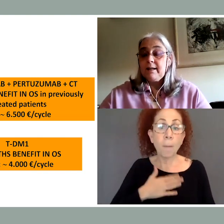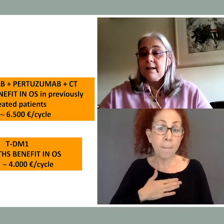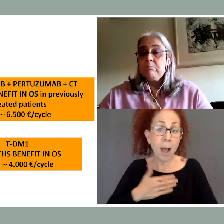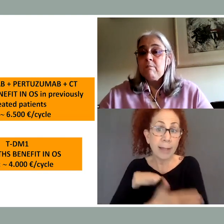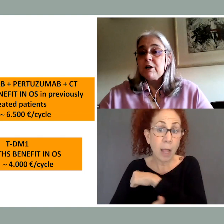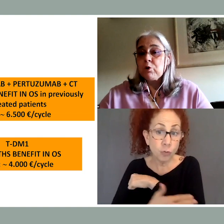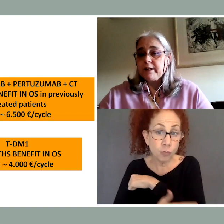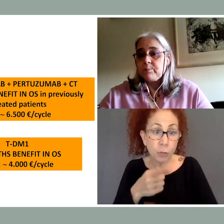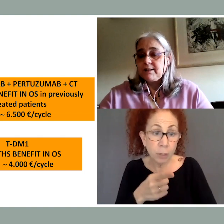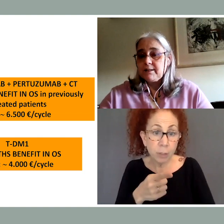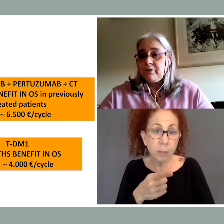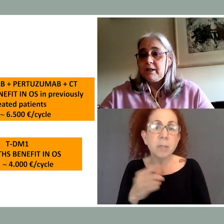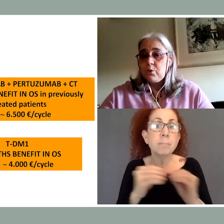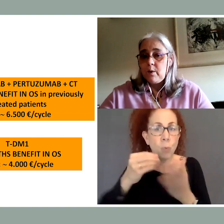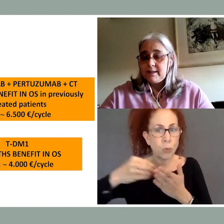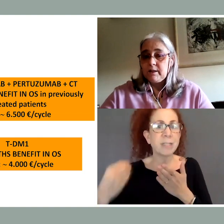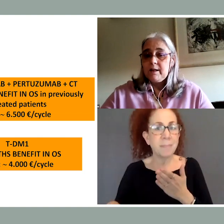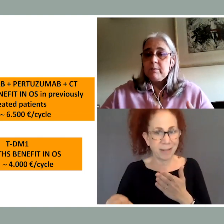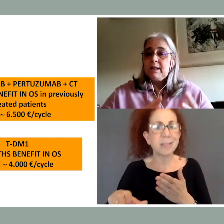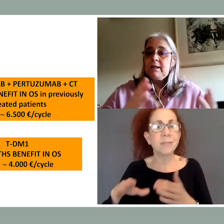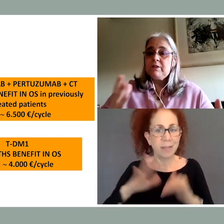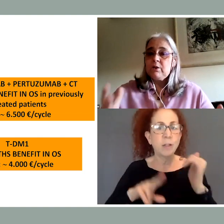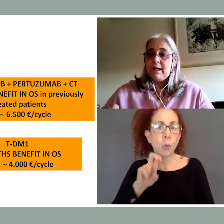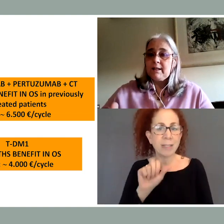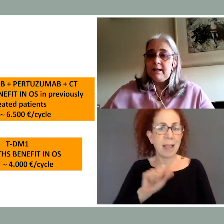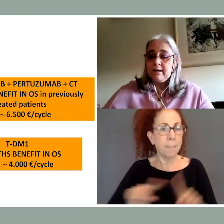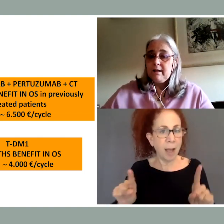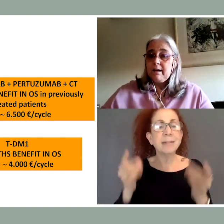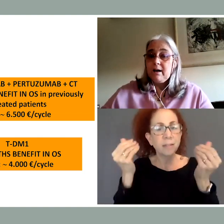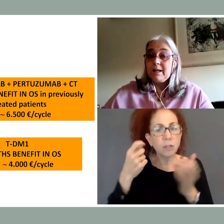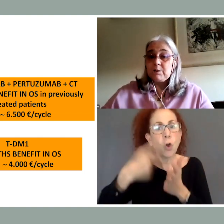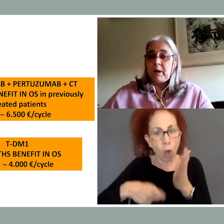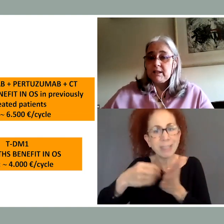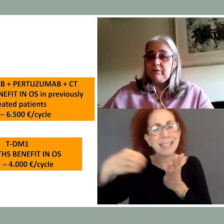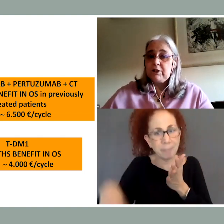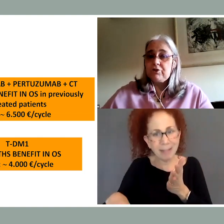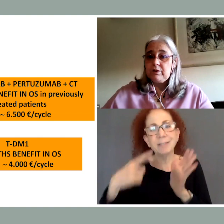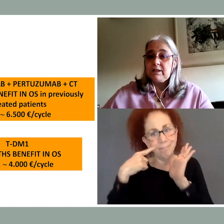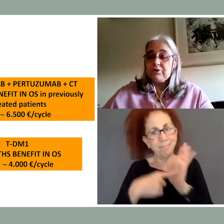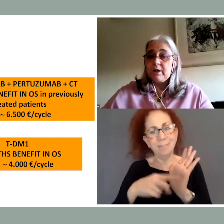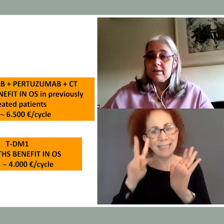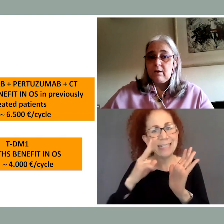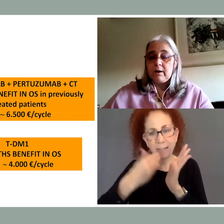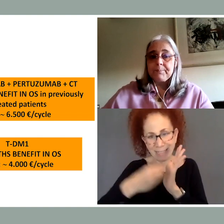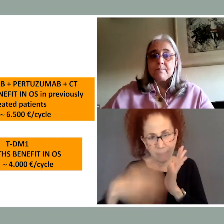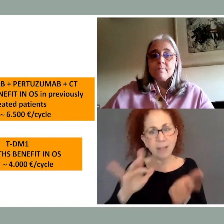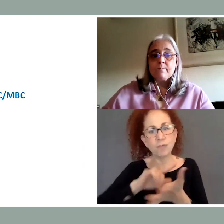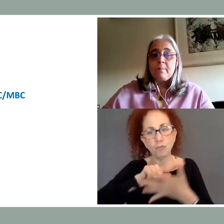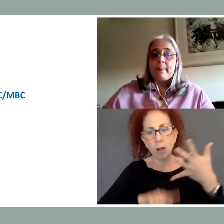probably much more expensive in the US. But it gives you an idea how expensive these drugs